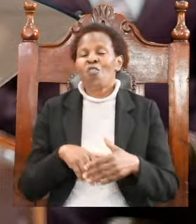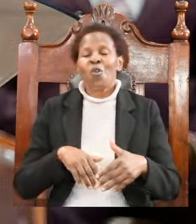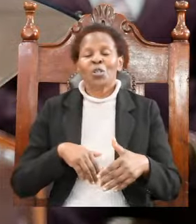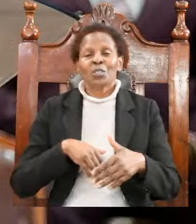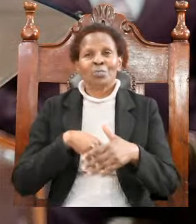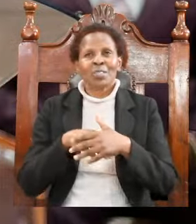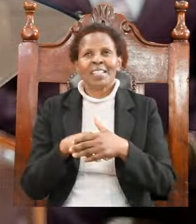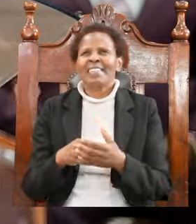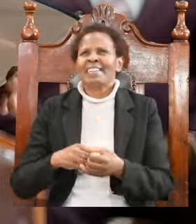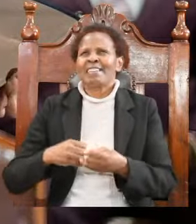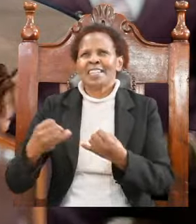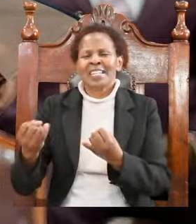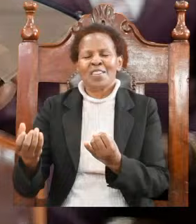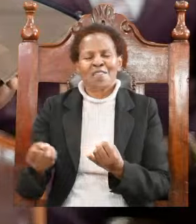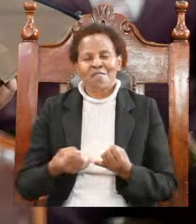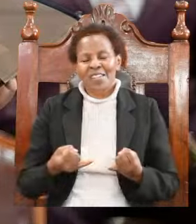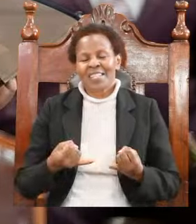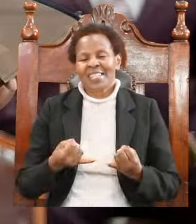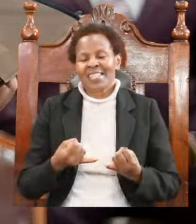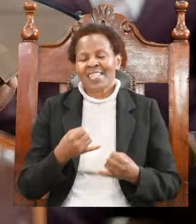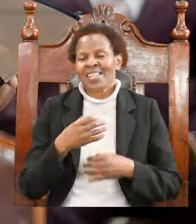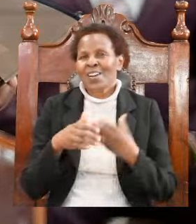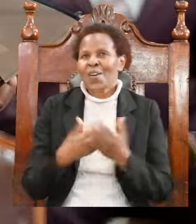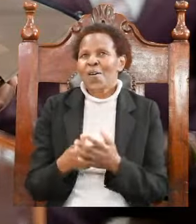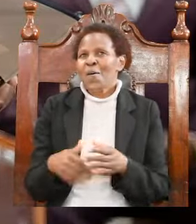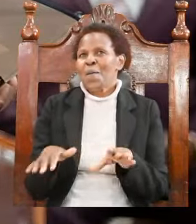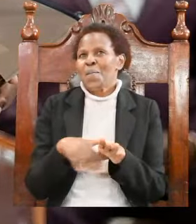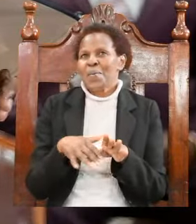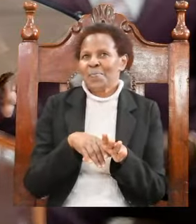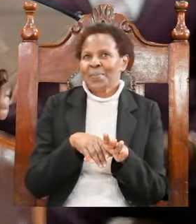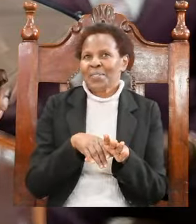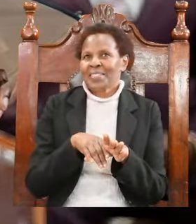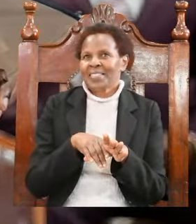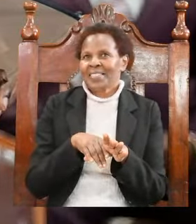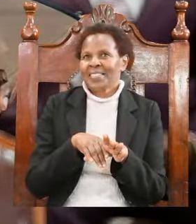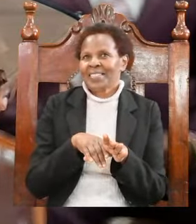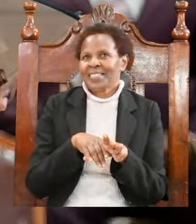had invited the guild, the PCMF, and the session.